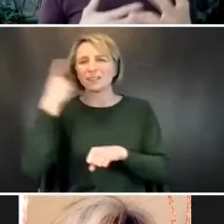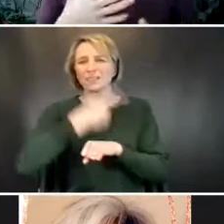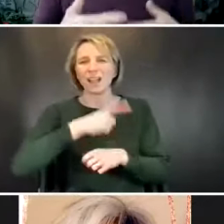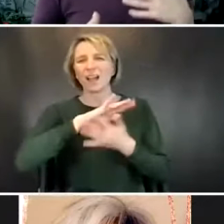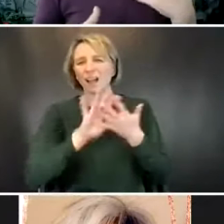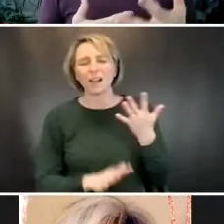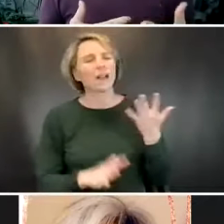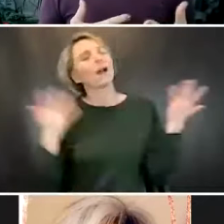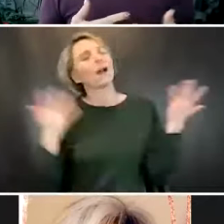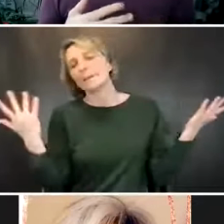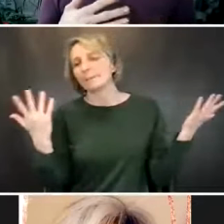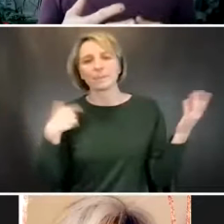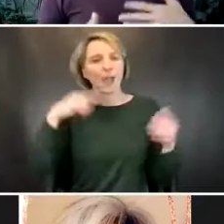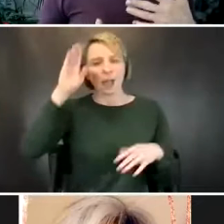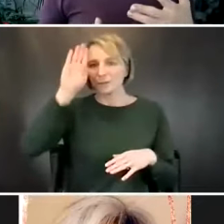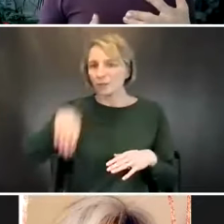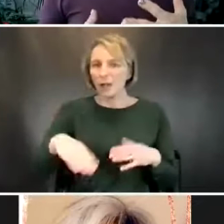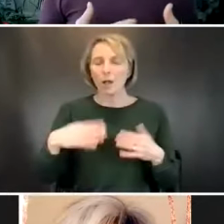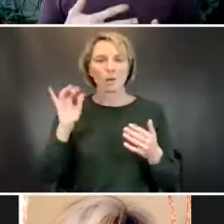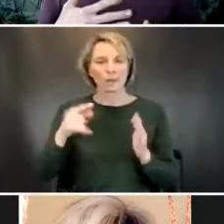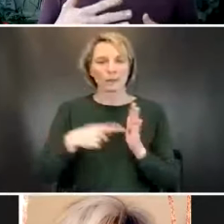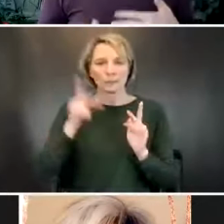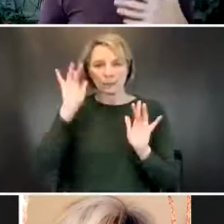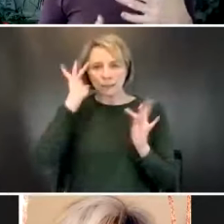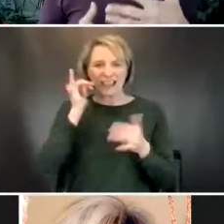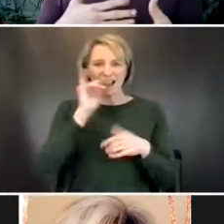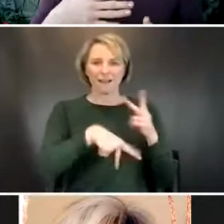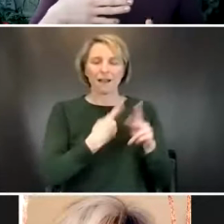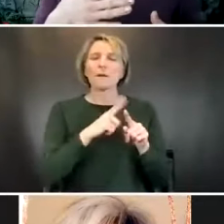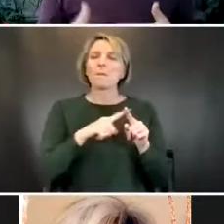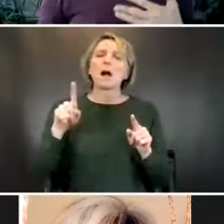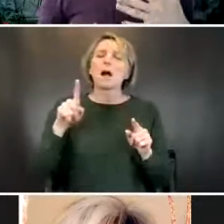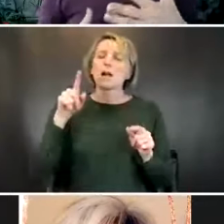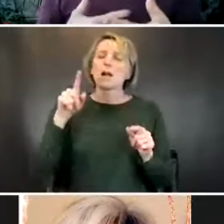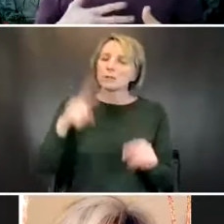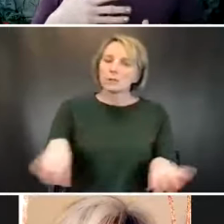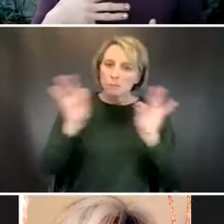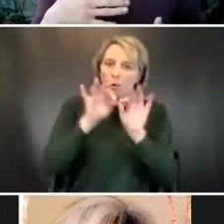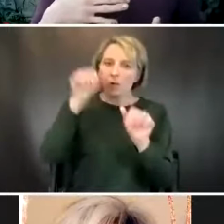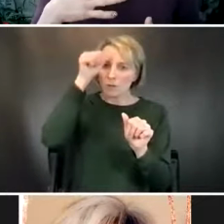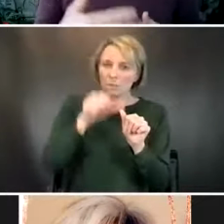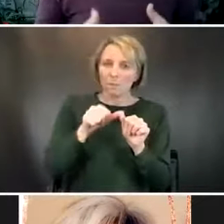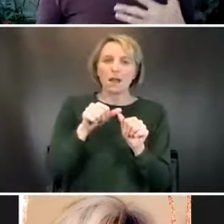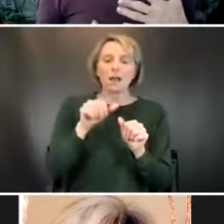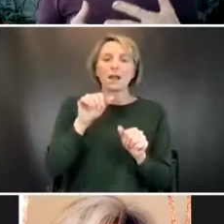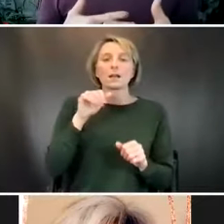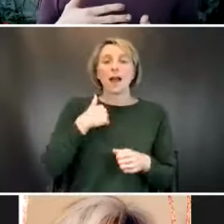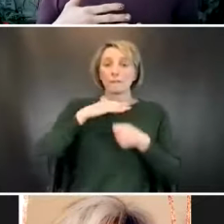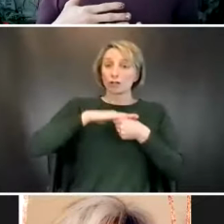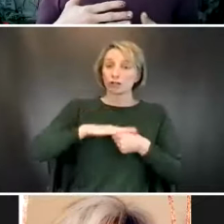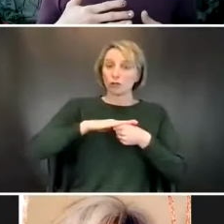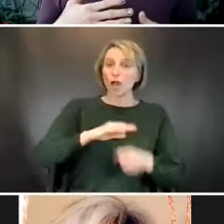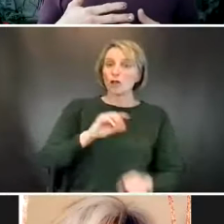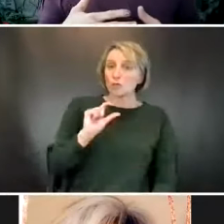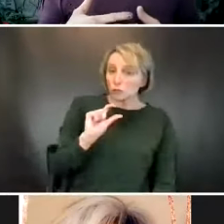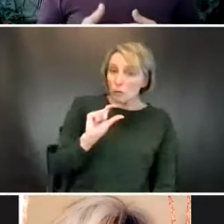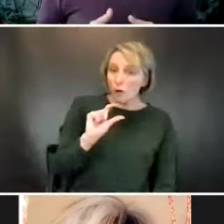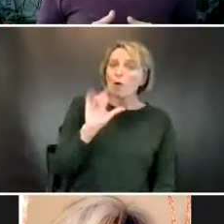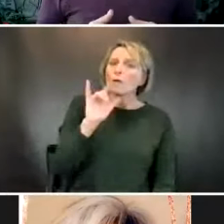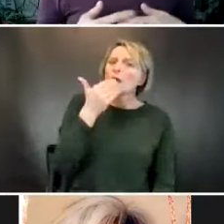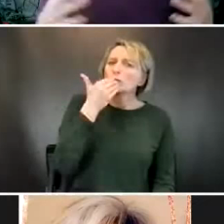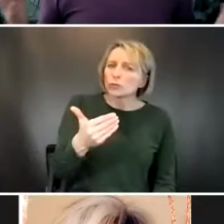where a little bit of stress helps us to move forward, meet goals, make connections,